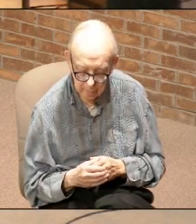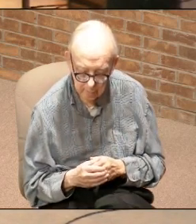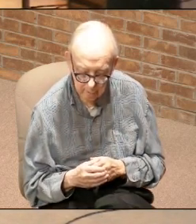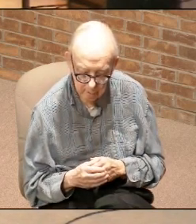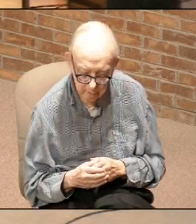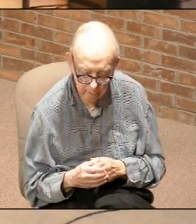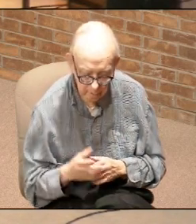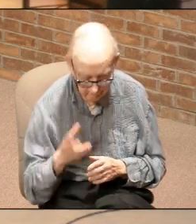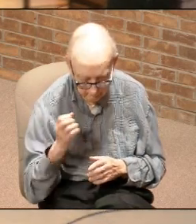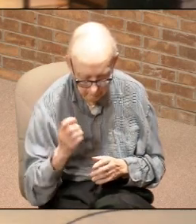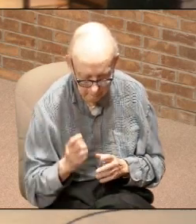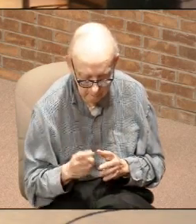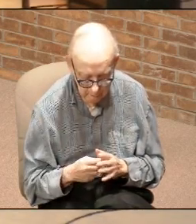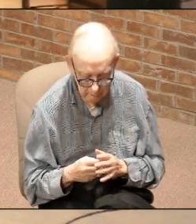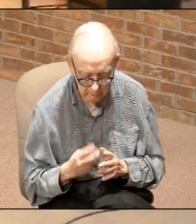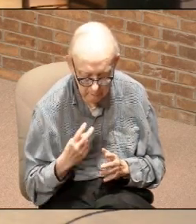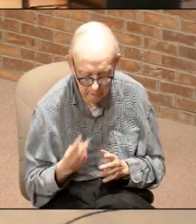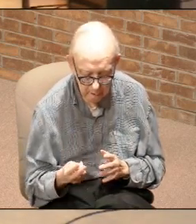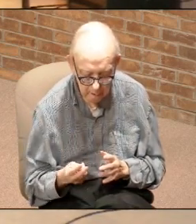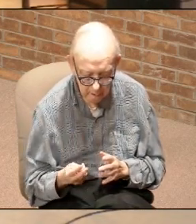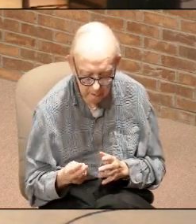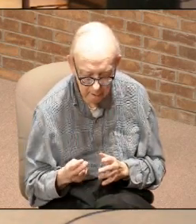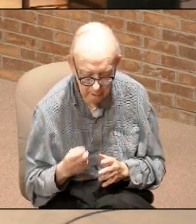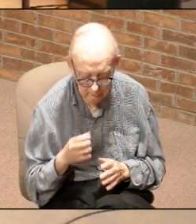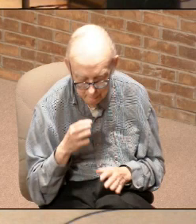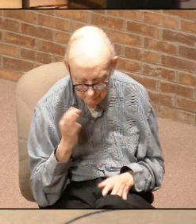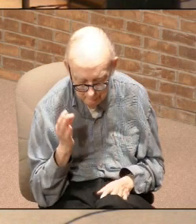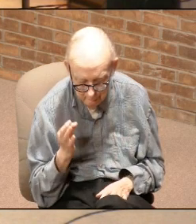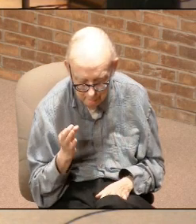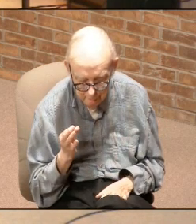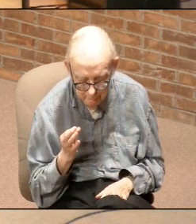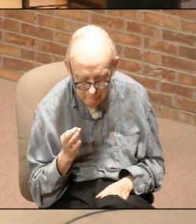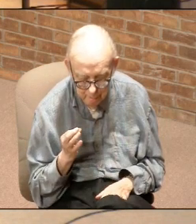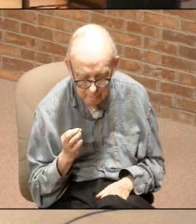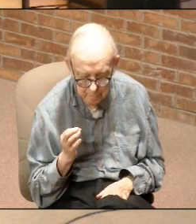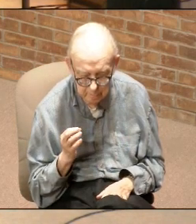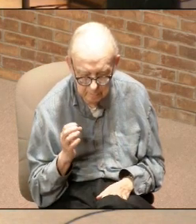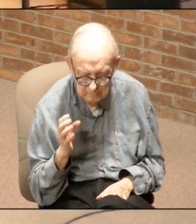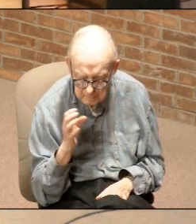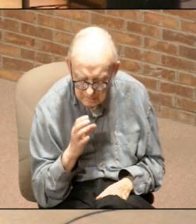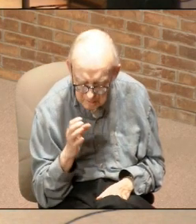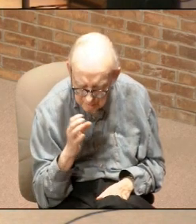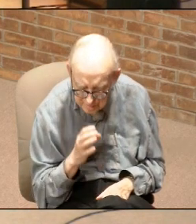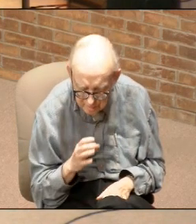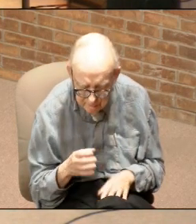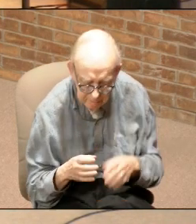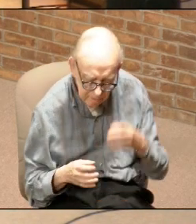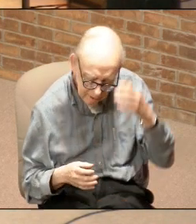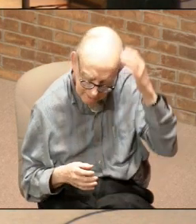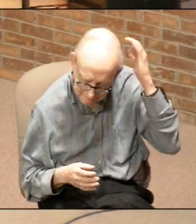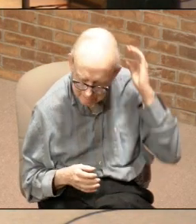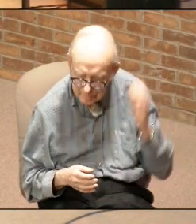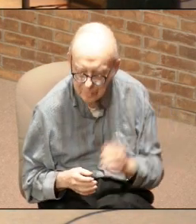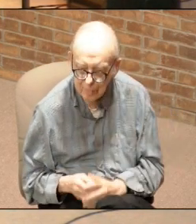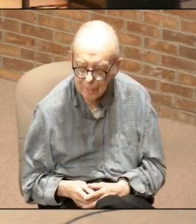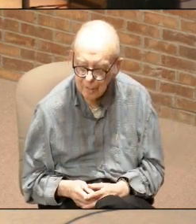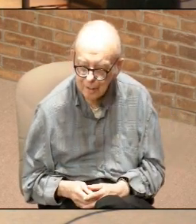he starts you ever seen a cat a cat hunts like a lion okay